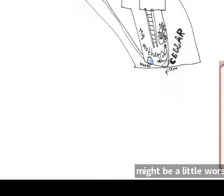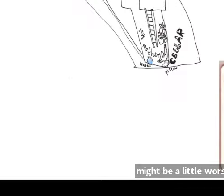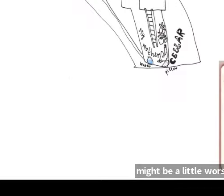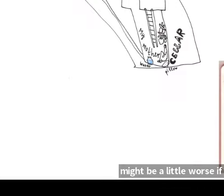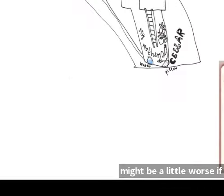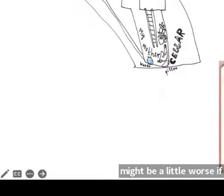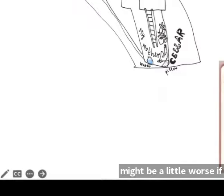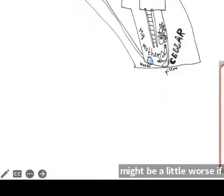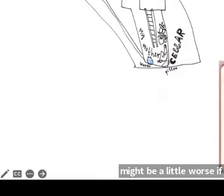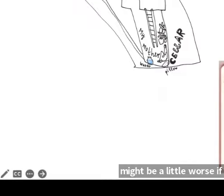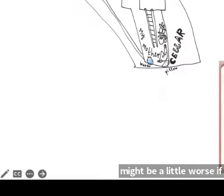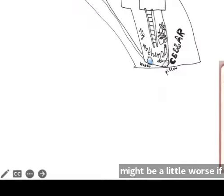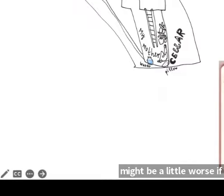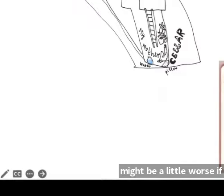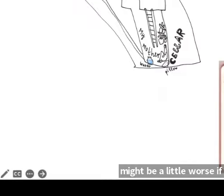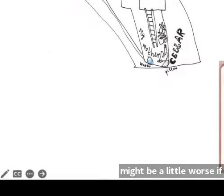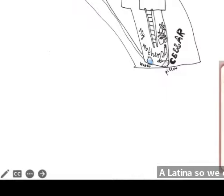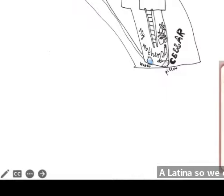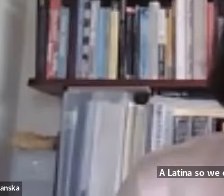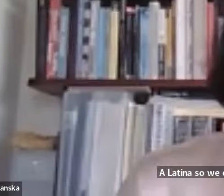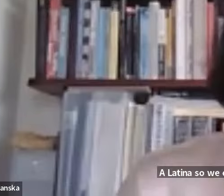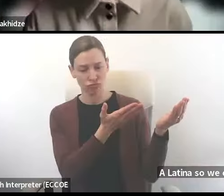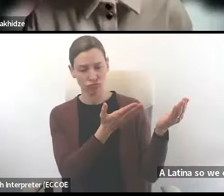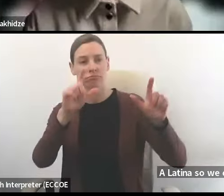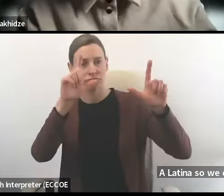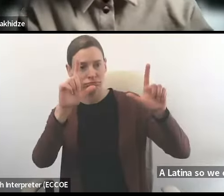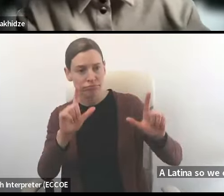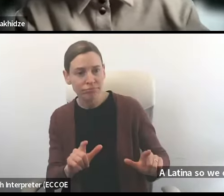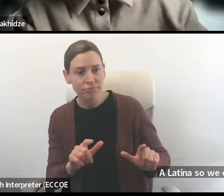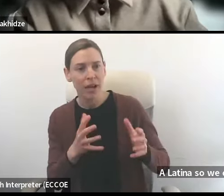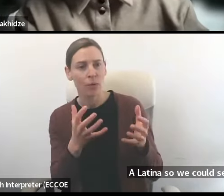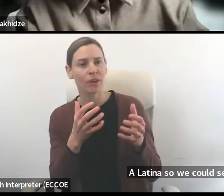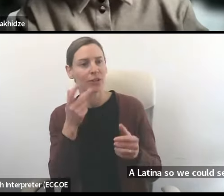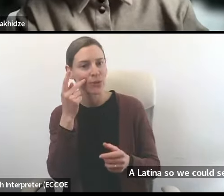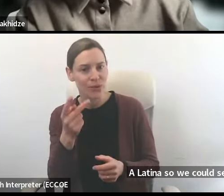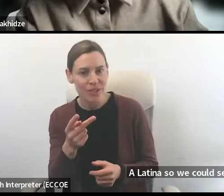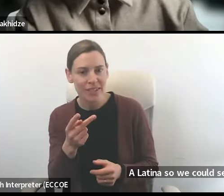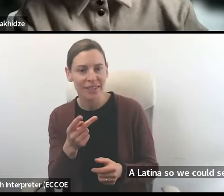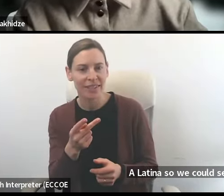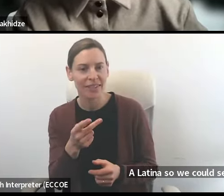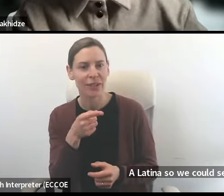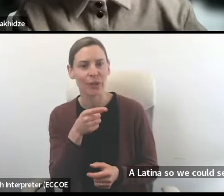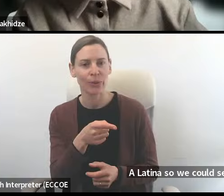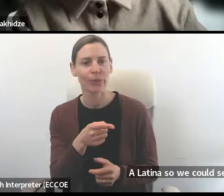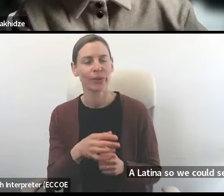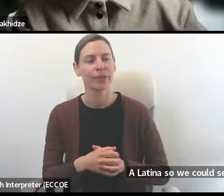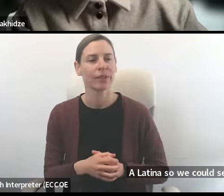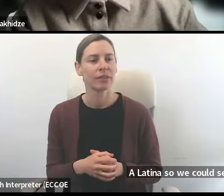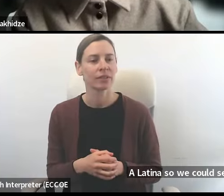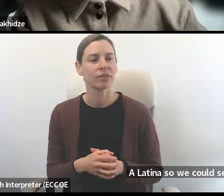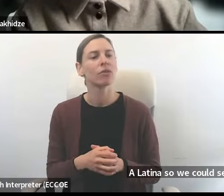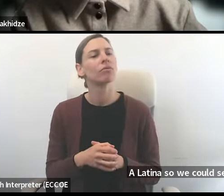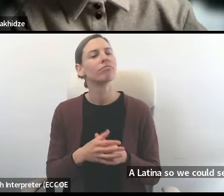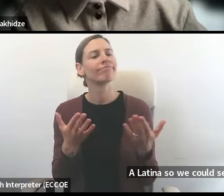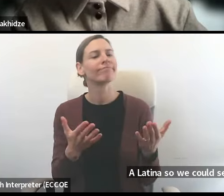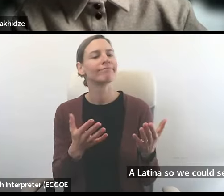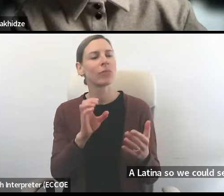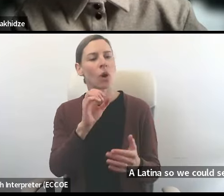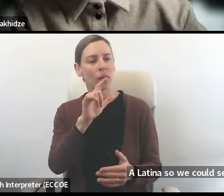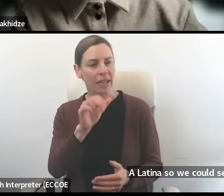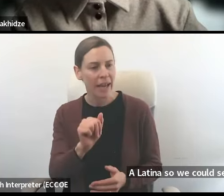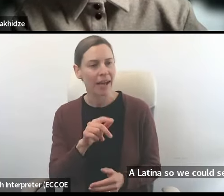Olia. And I wanted to ask both of you, Olia first, landscape, soil, plants,